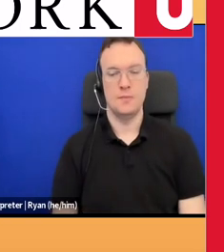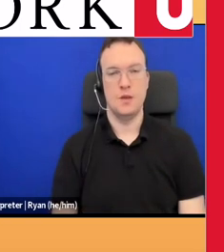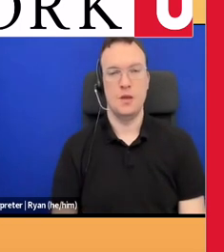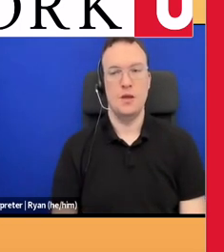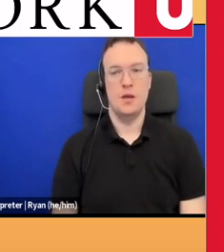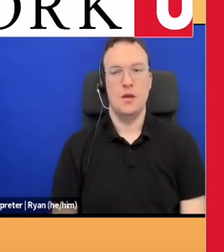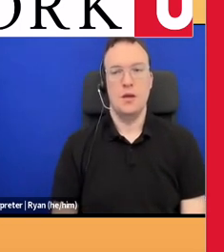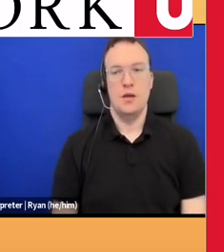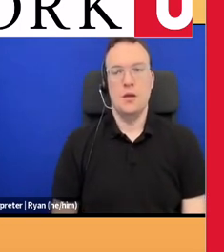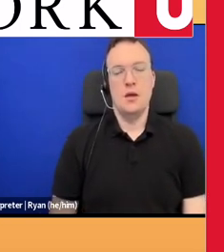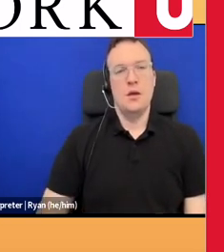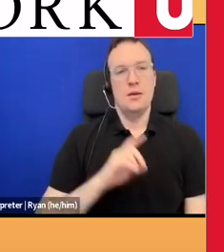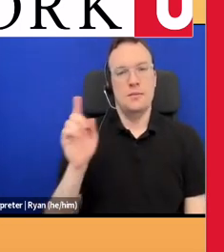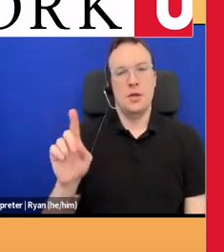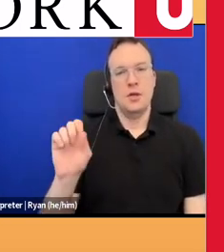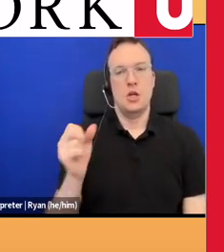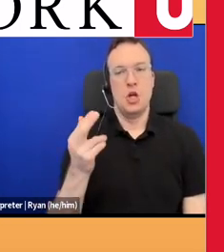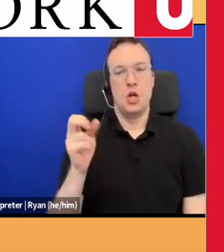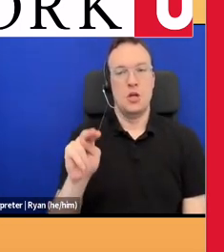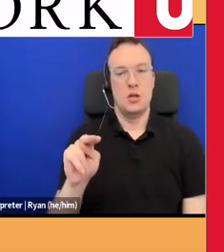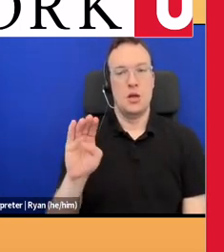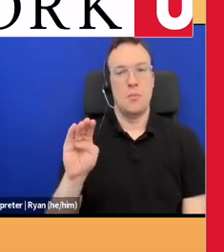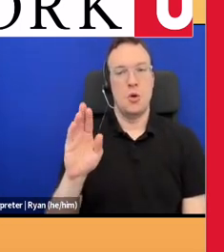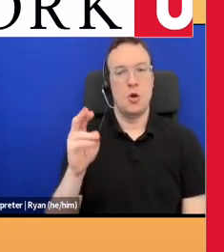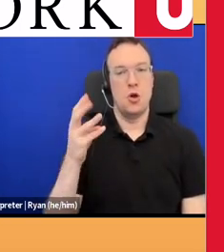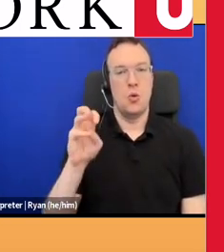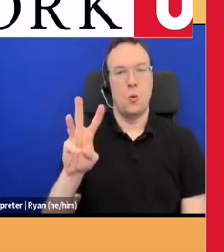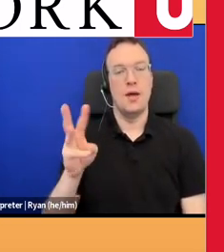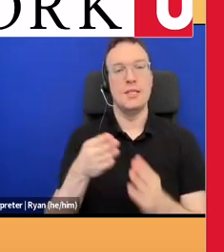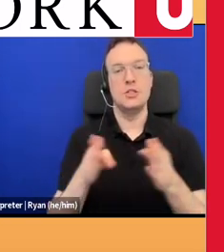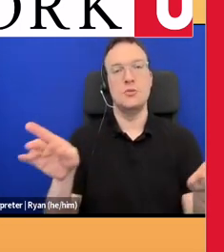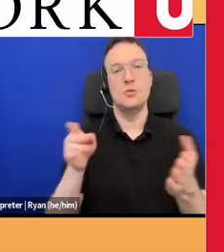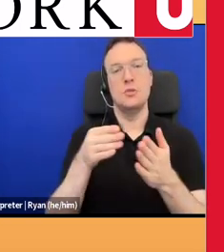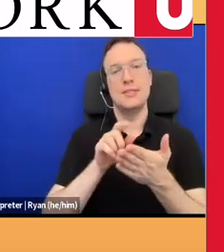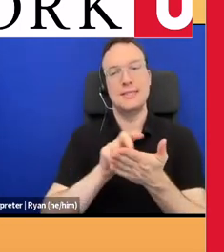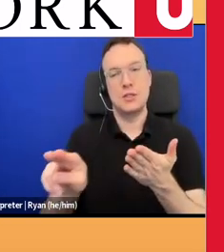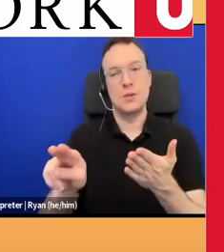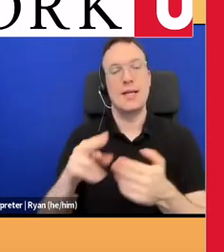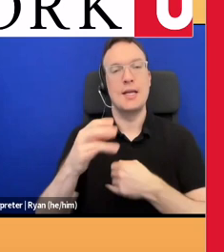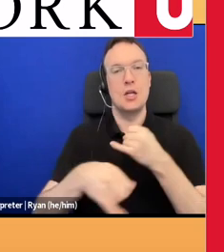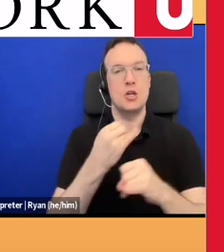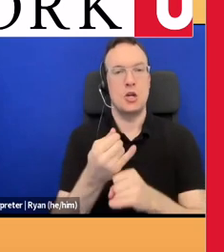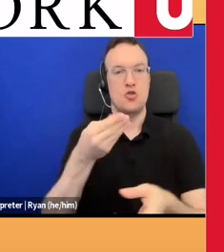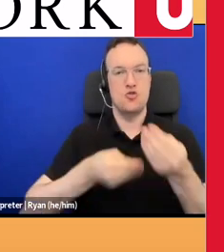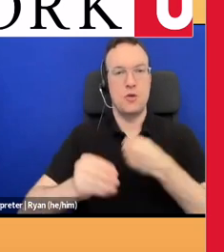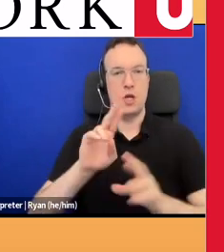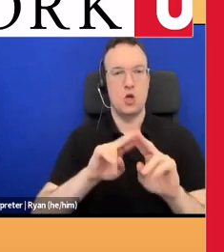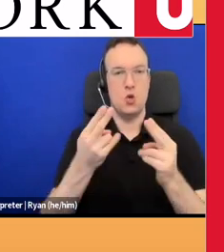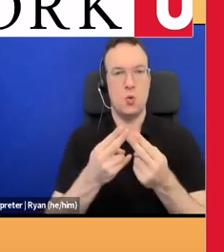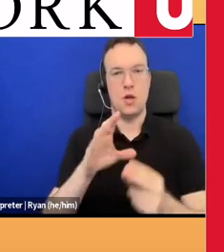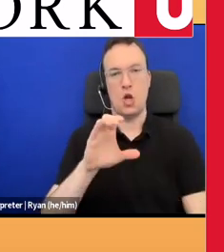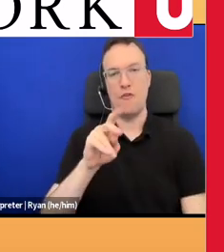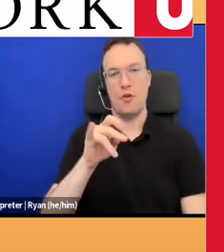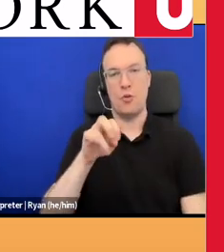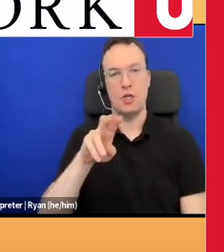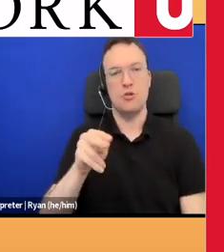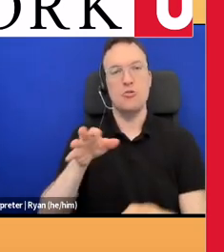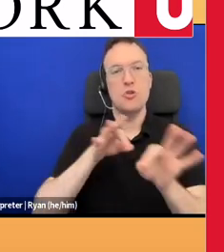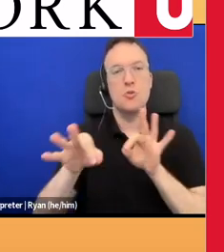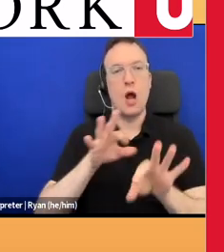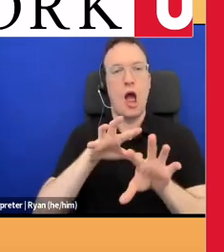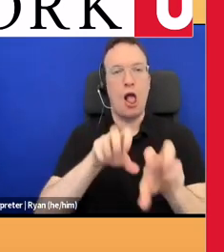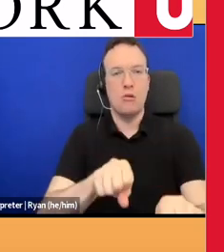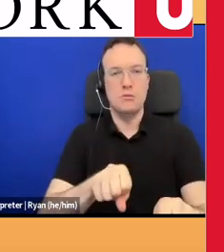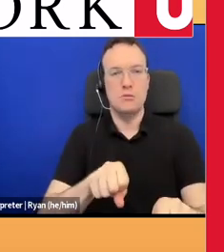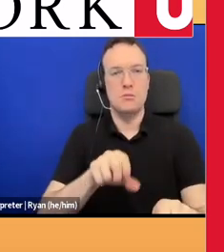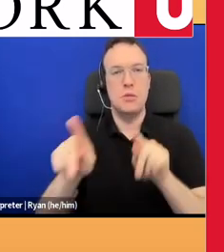Sharon Burrock, the General Secretary of the International Trade Union Confederation, described the lockdowns and the willingness of individuals to